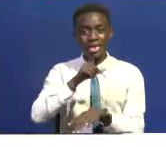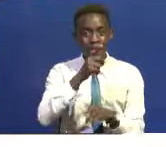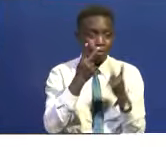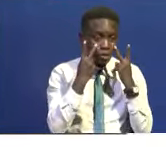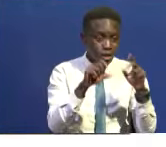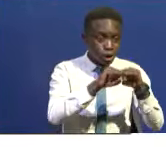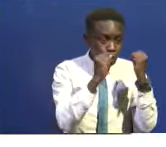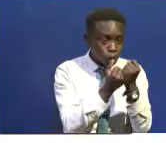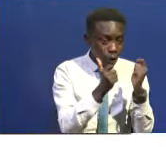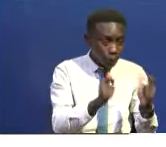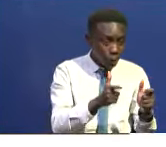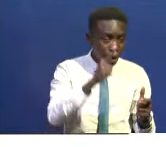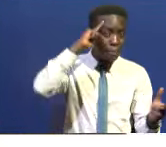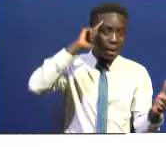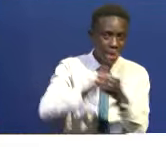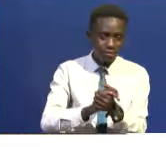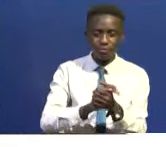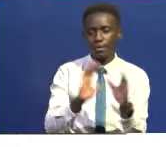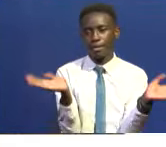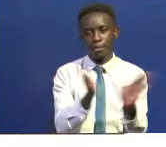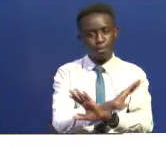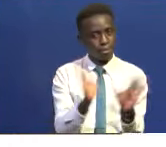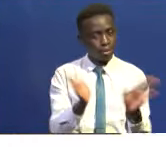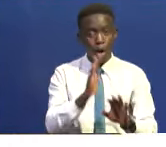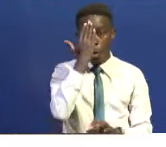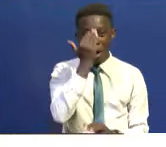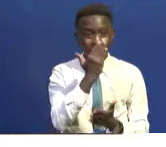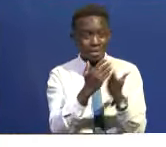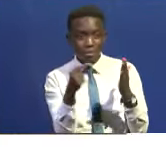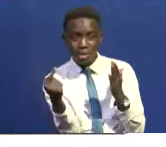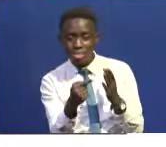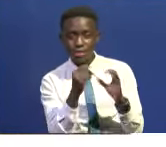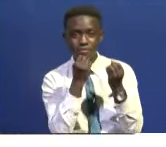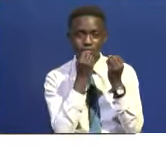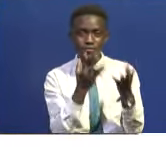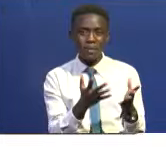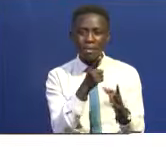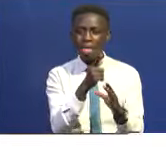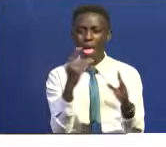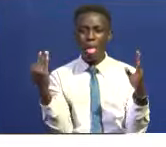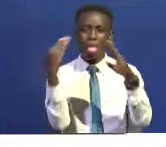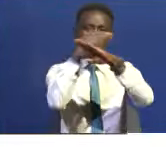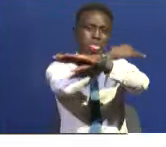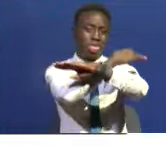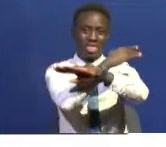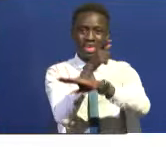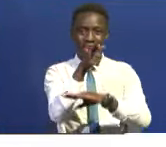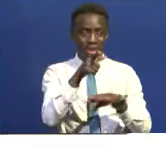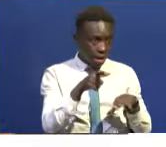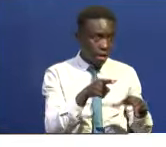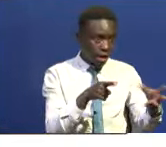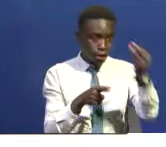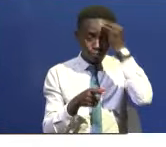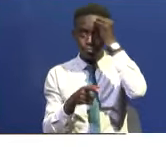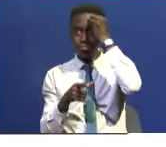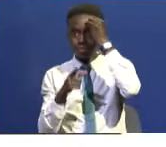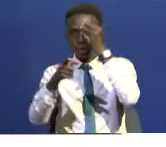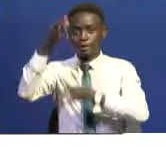on social media, because some of this information is misleading, and you will take it and you will now judge depending with